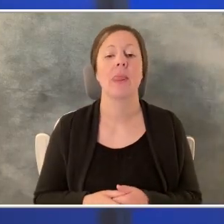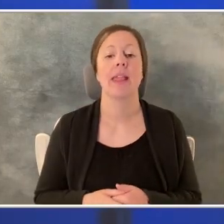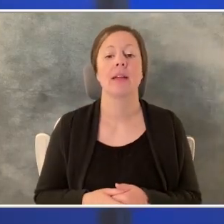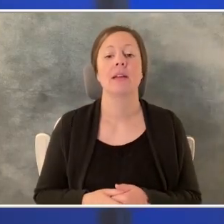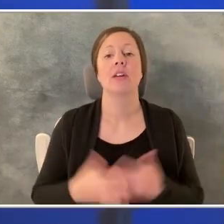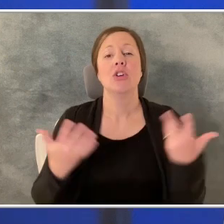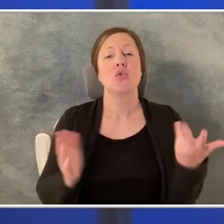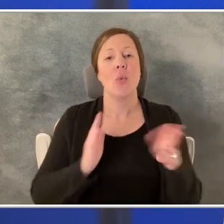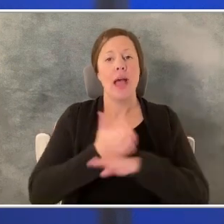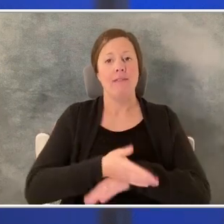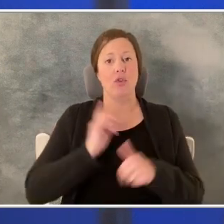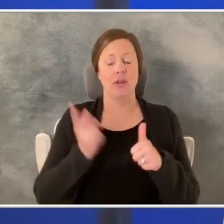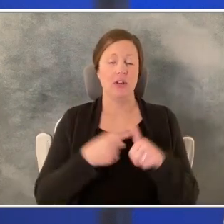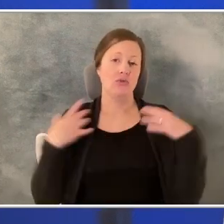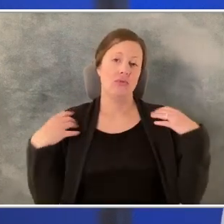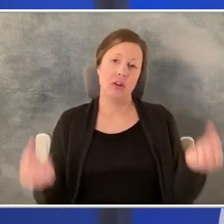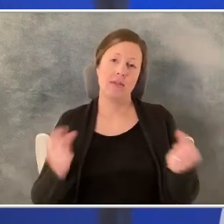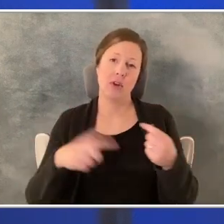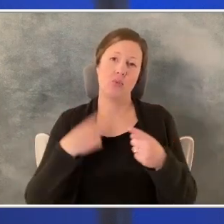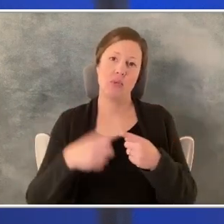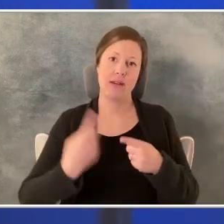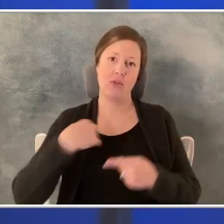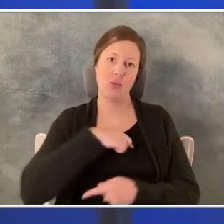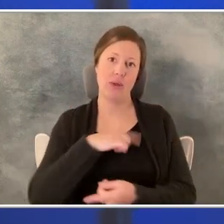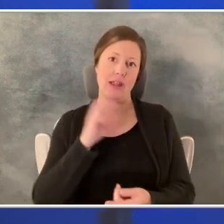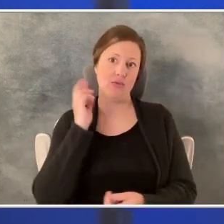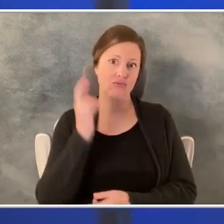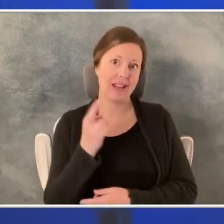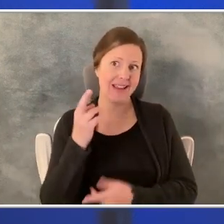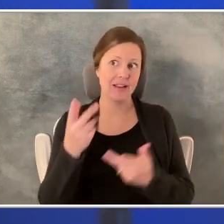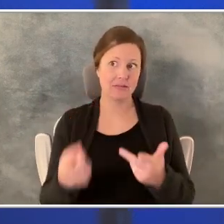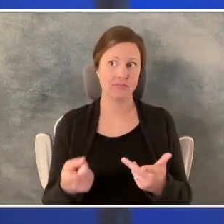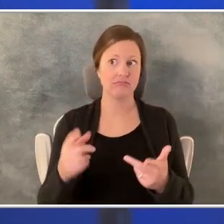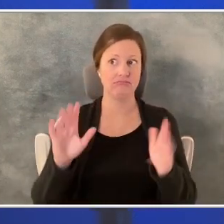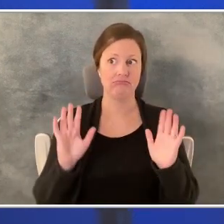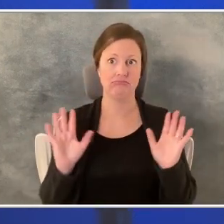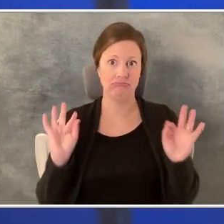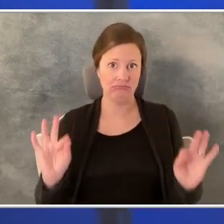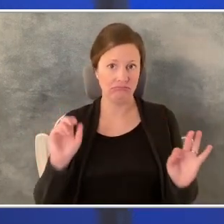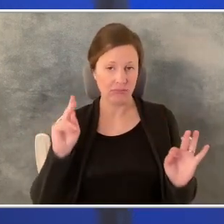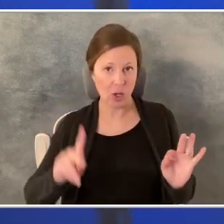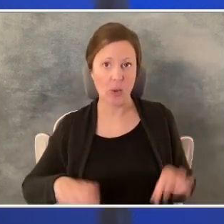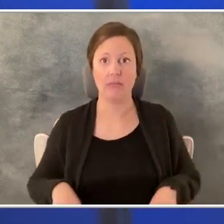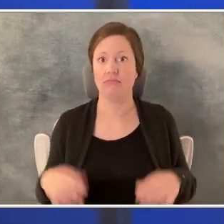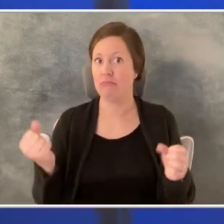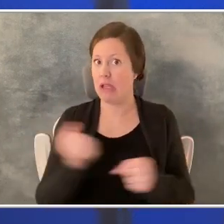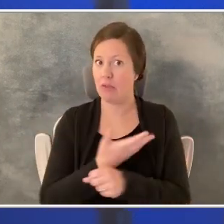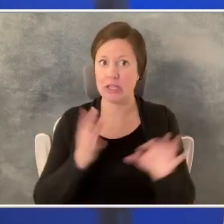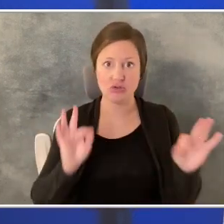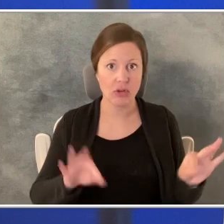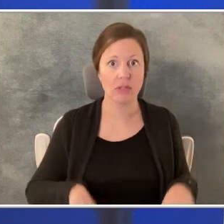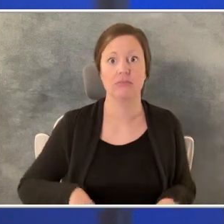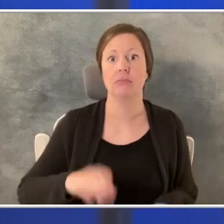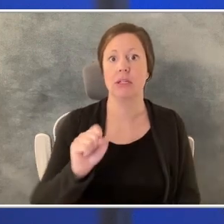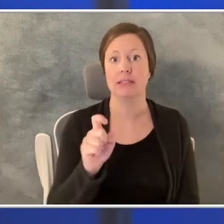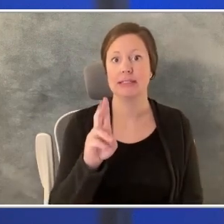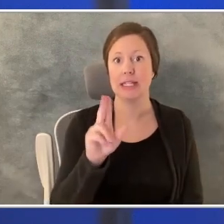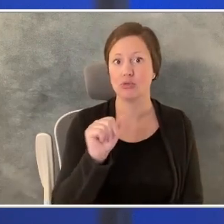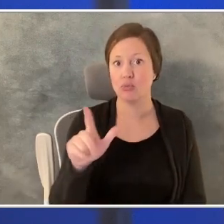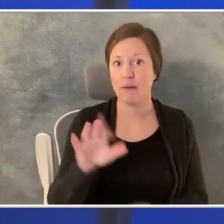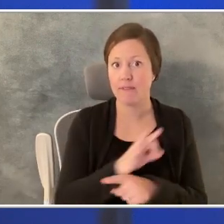Once we're sure that from a functional standpoint, Chris is where he wants to be, urinary-wise, sexual function-wise, then it's all about cancer follow-up,